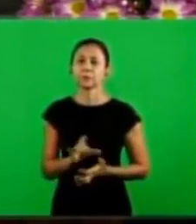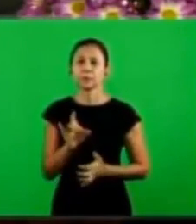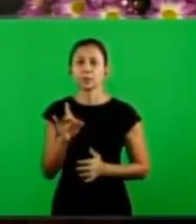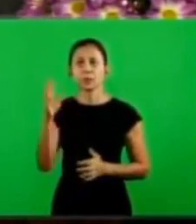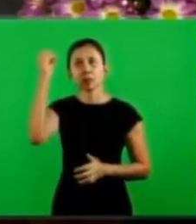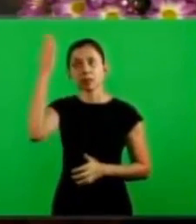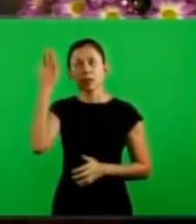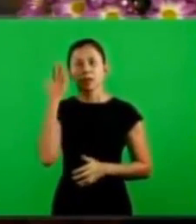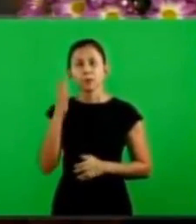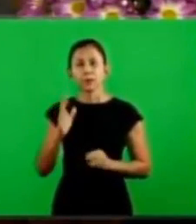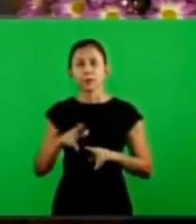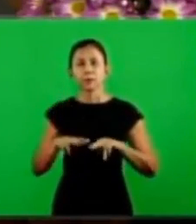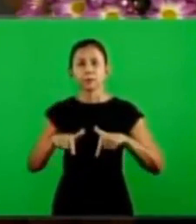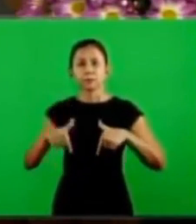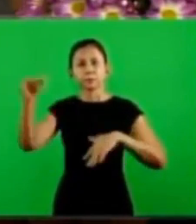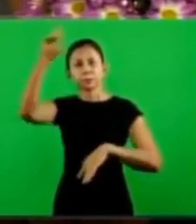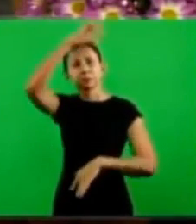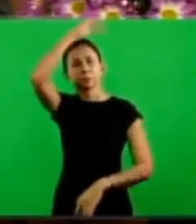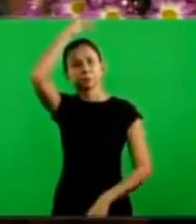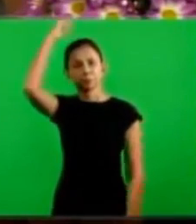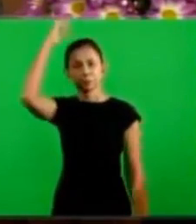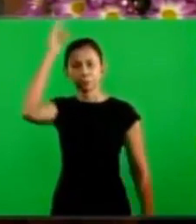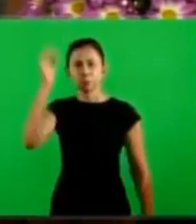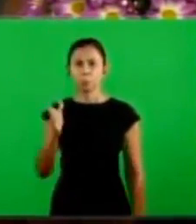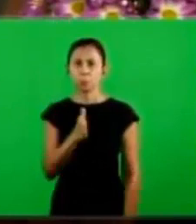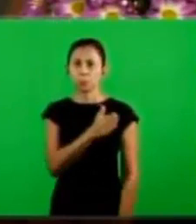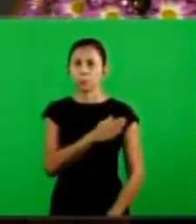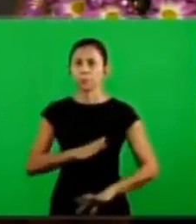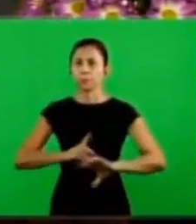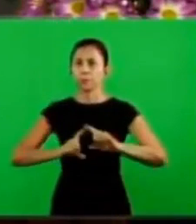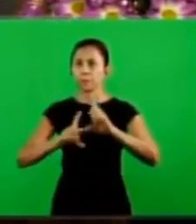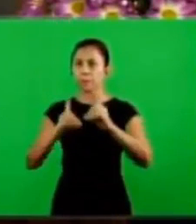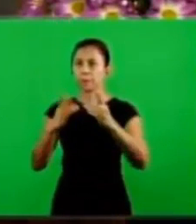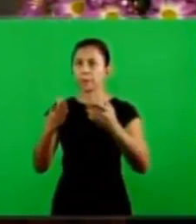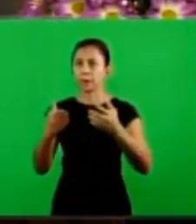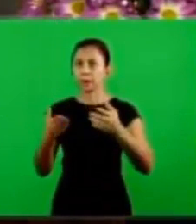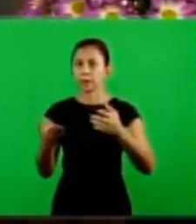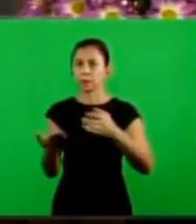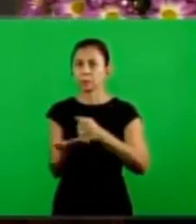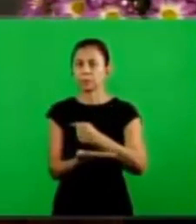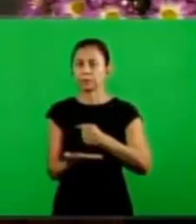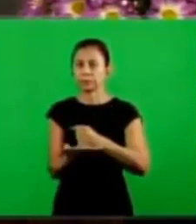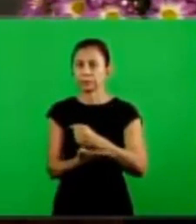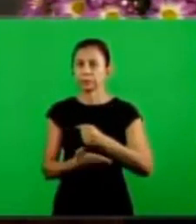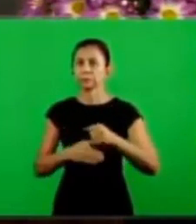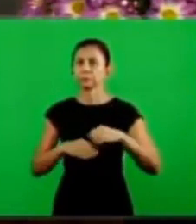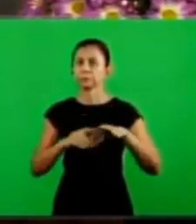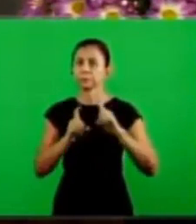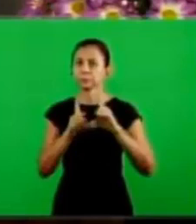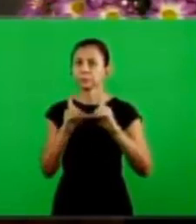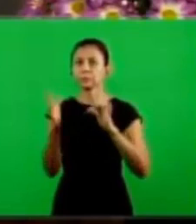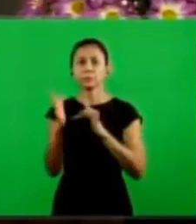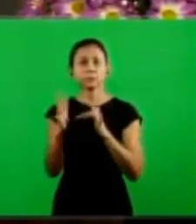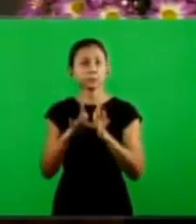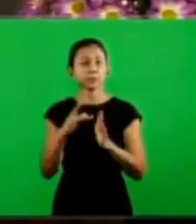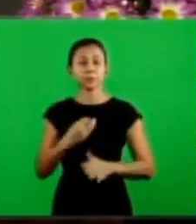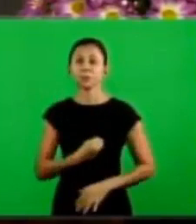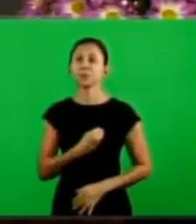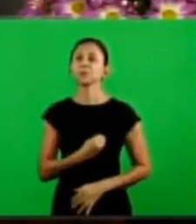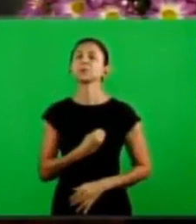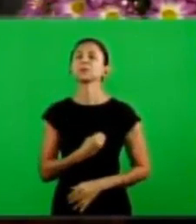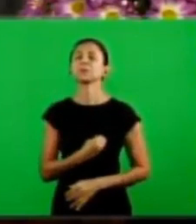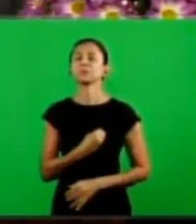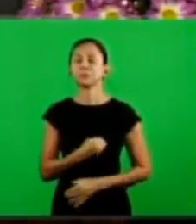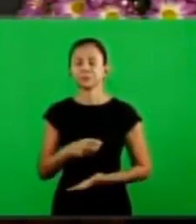So otherwise the Holy Spirit is not going to be revealing himself. So the doctrine is Jesus.